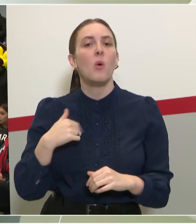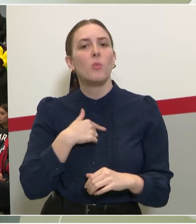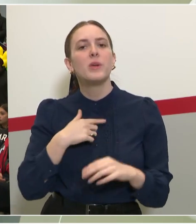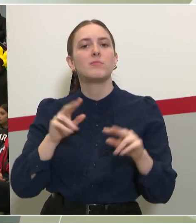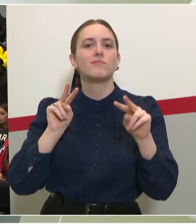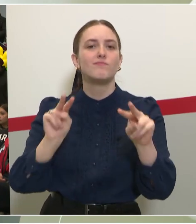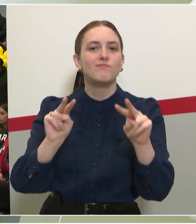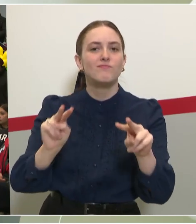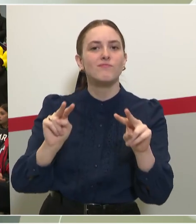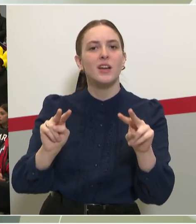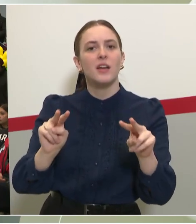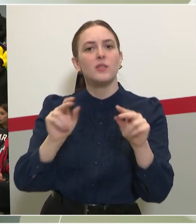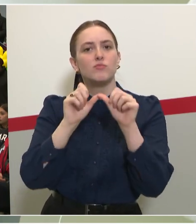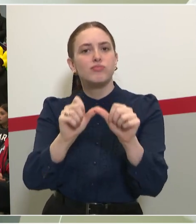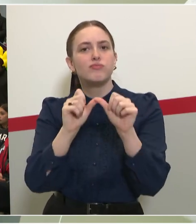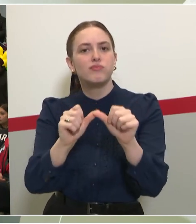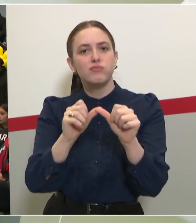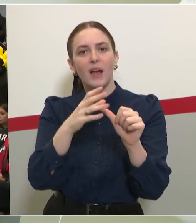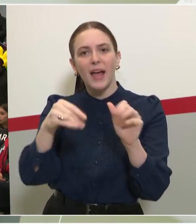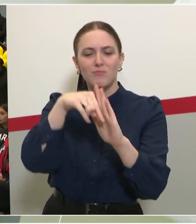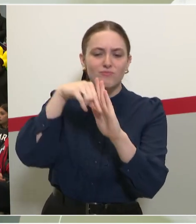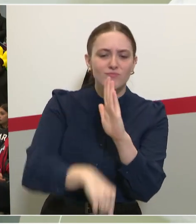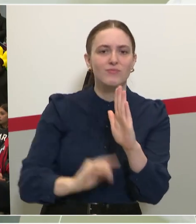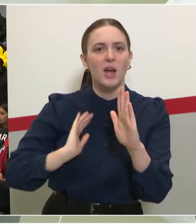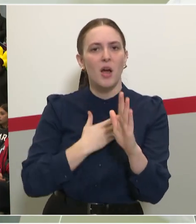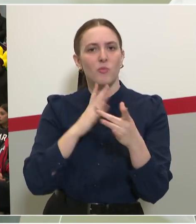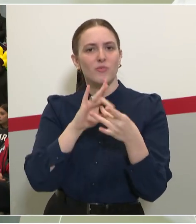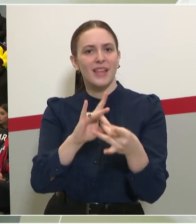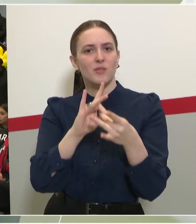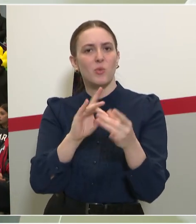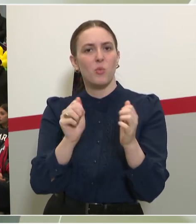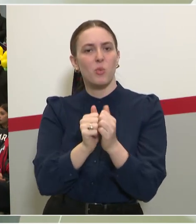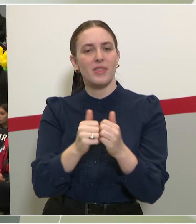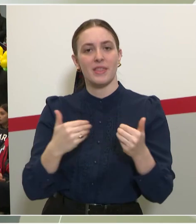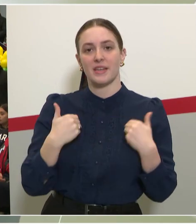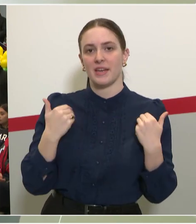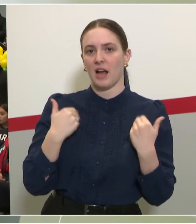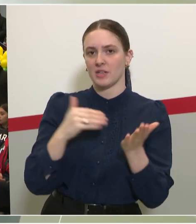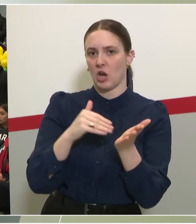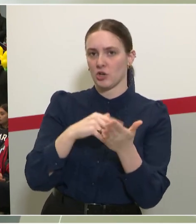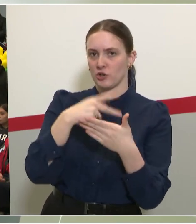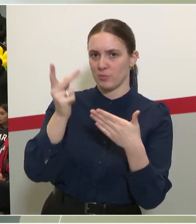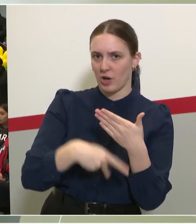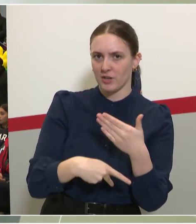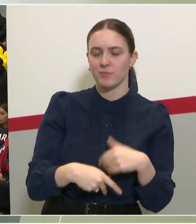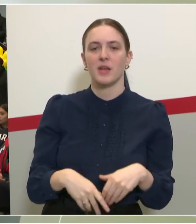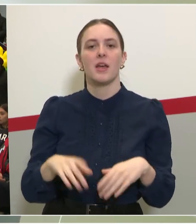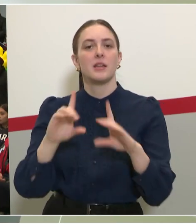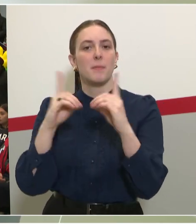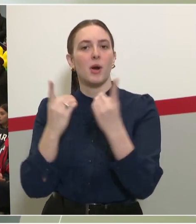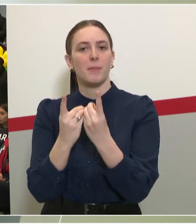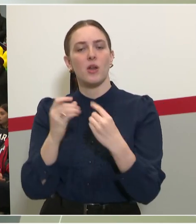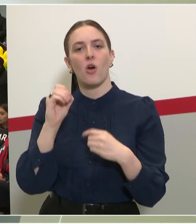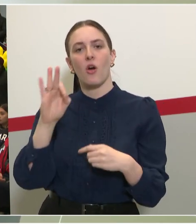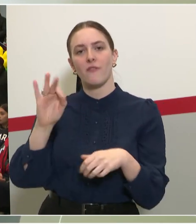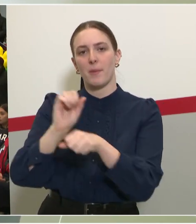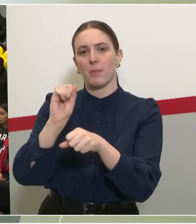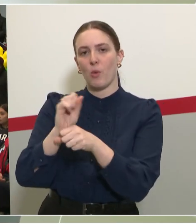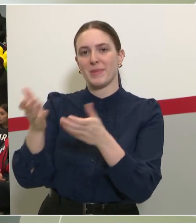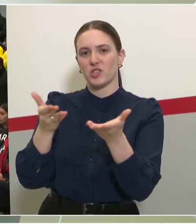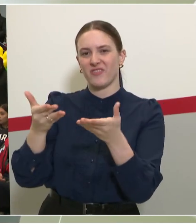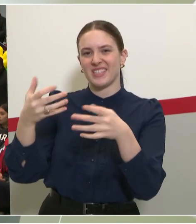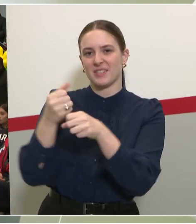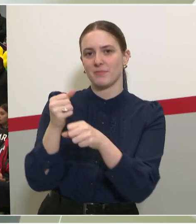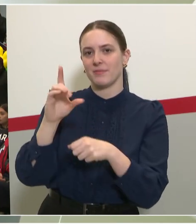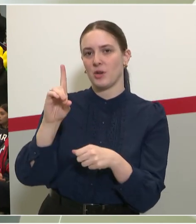to continuing and deepening our relationship with the Young Doctors Project, the Department of Employment Services, the Summer